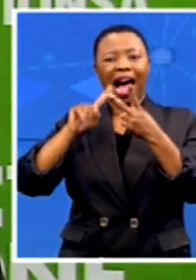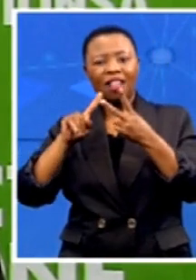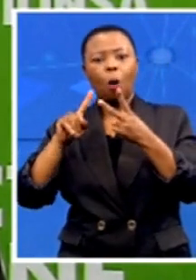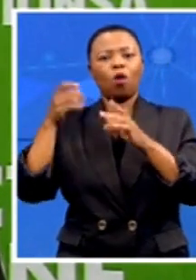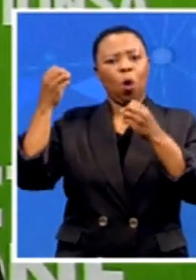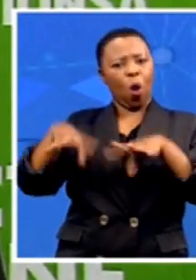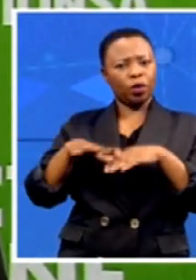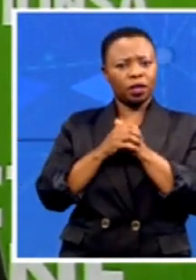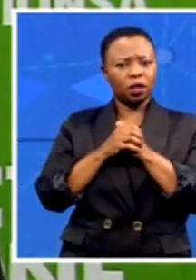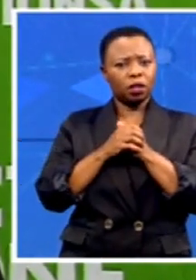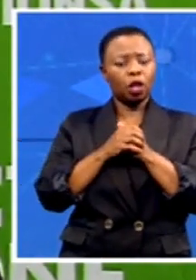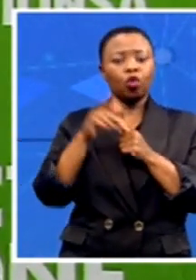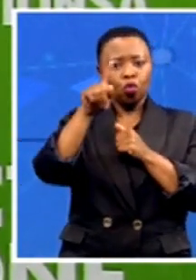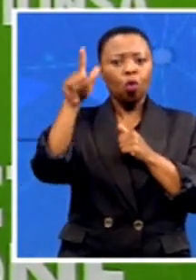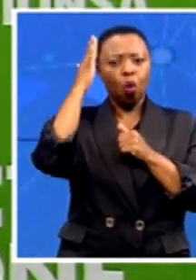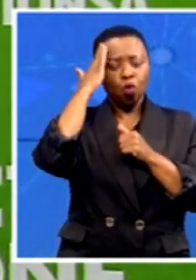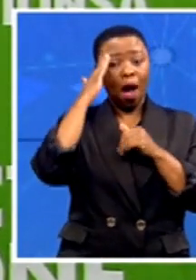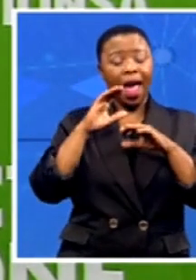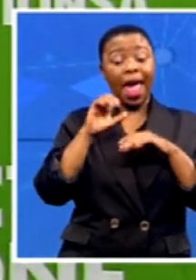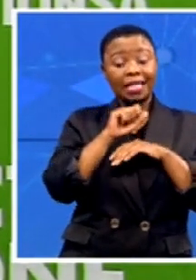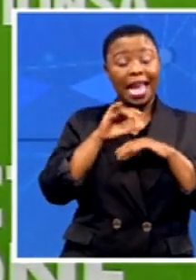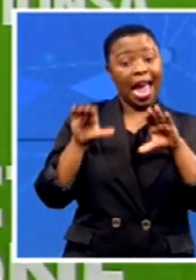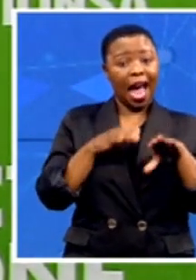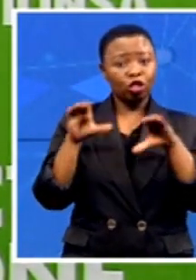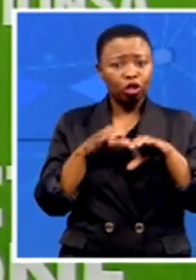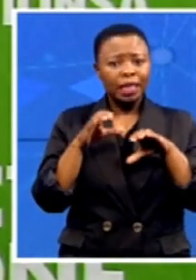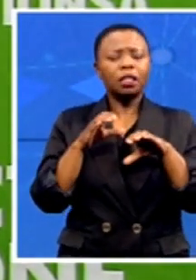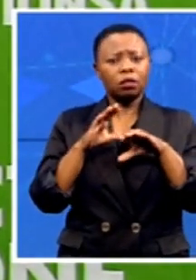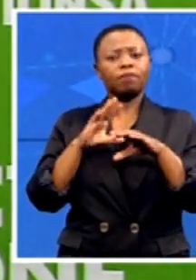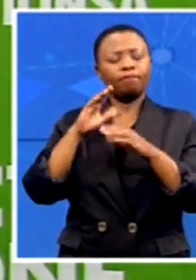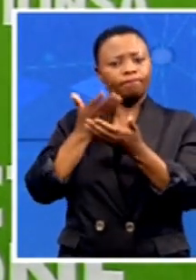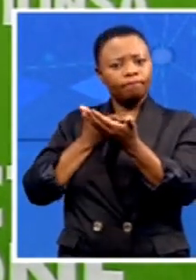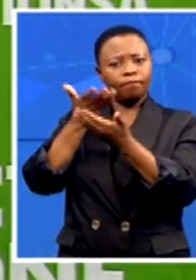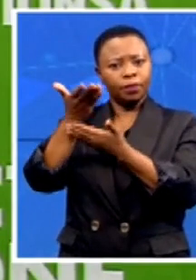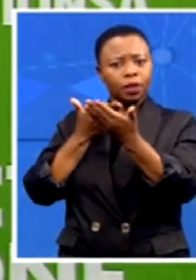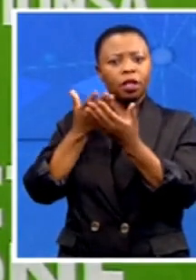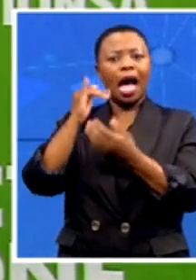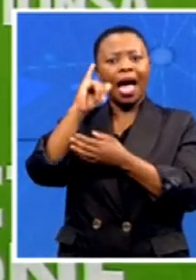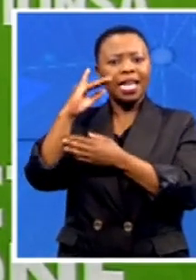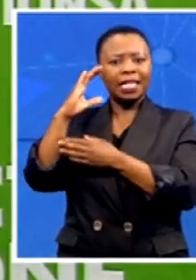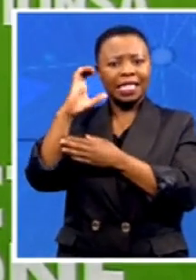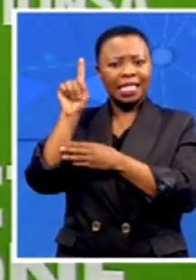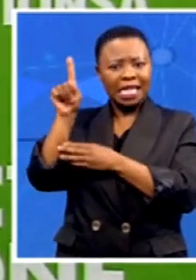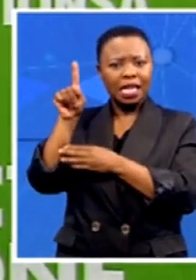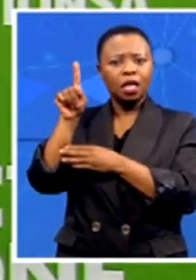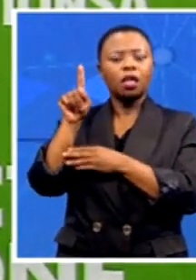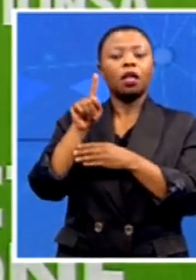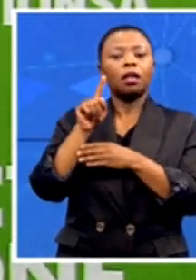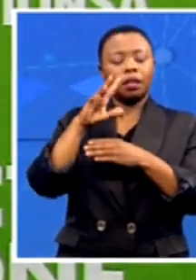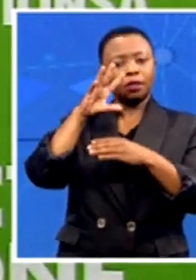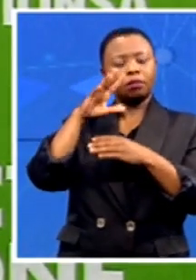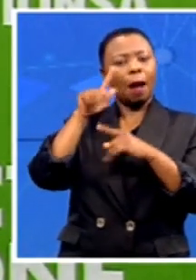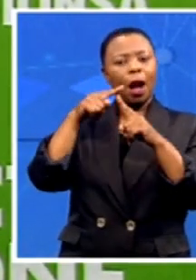been in a protracted engagements with the IEC as it pertains to this Political Party Funding Act, and specifically